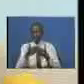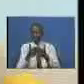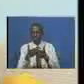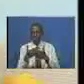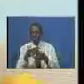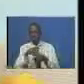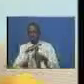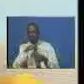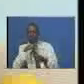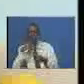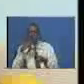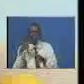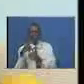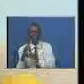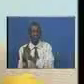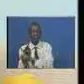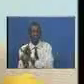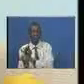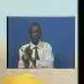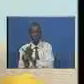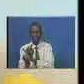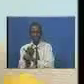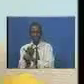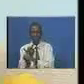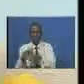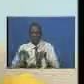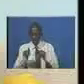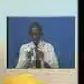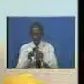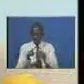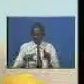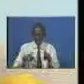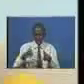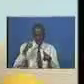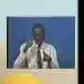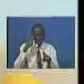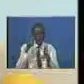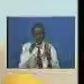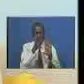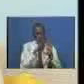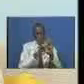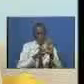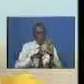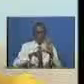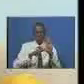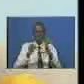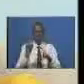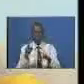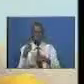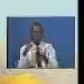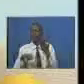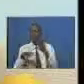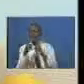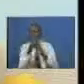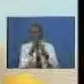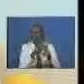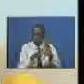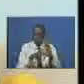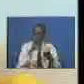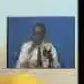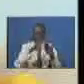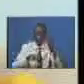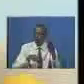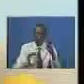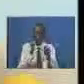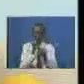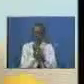for the country people have and I think with the albinism it's a let me first tell you what albinism is and what it is doing to